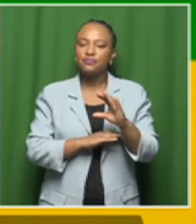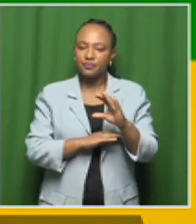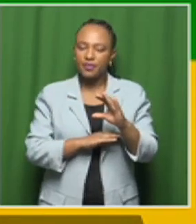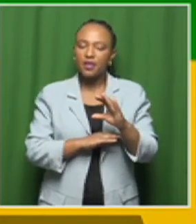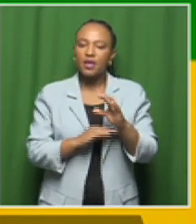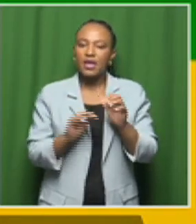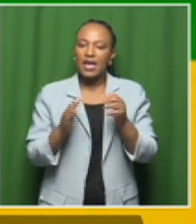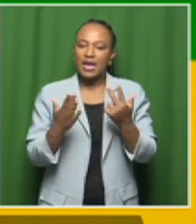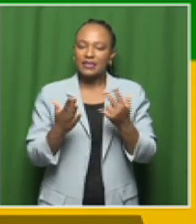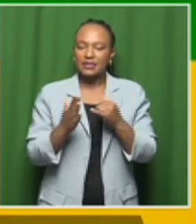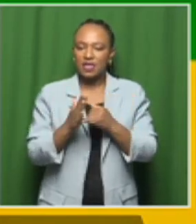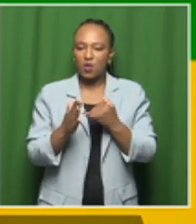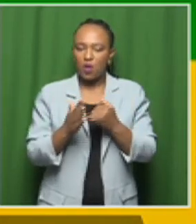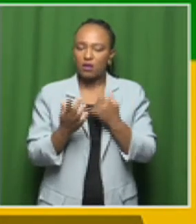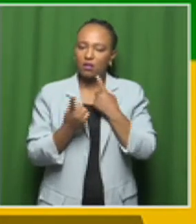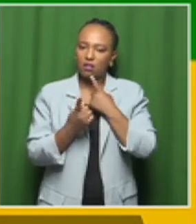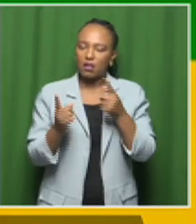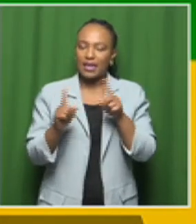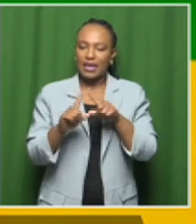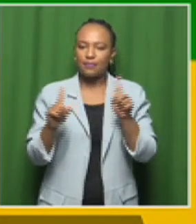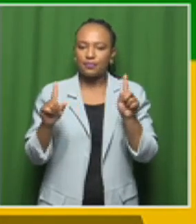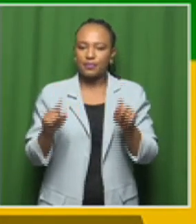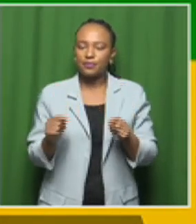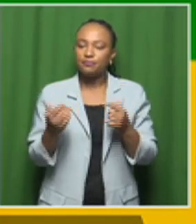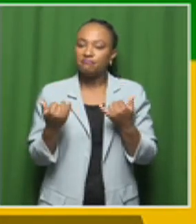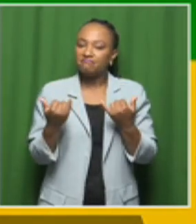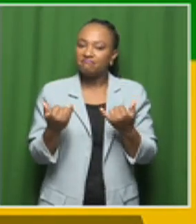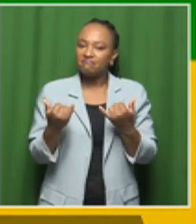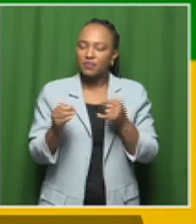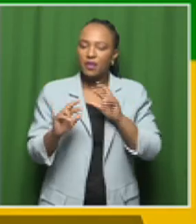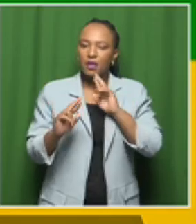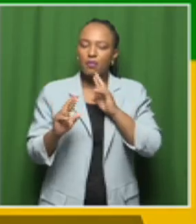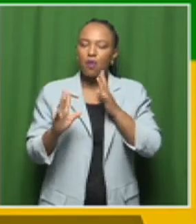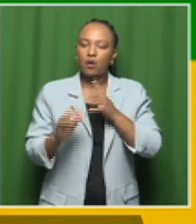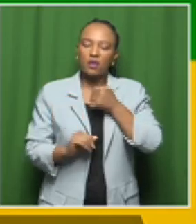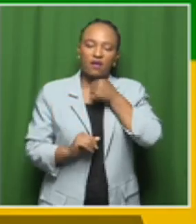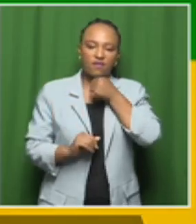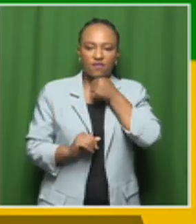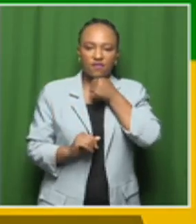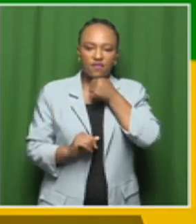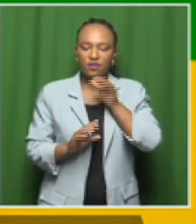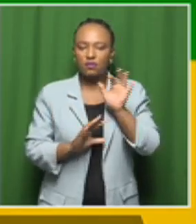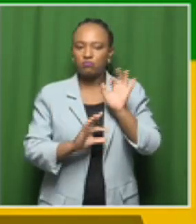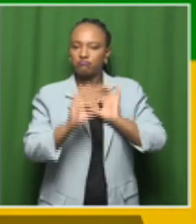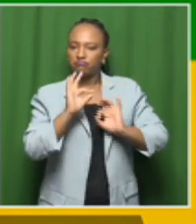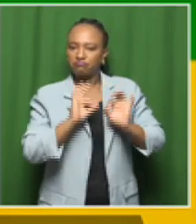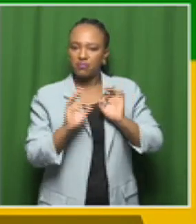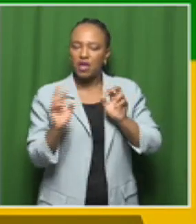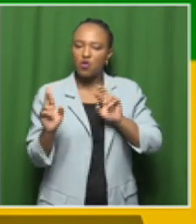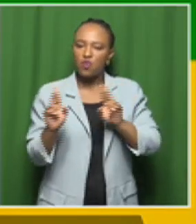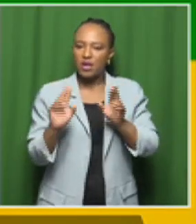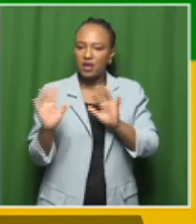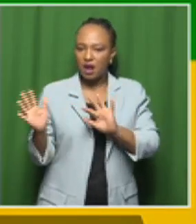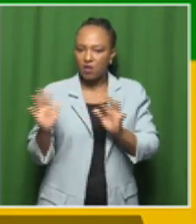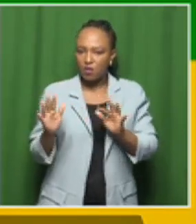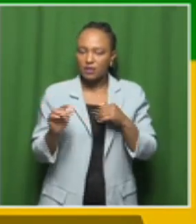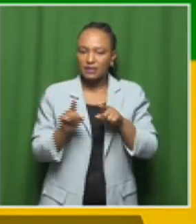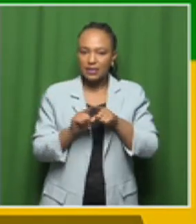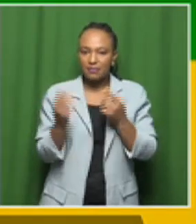perhaps also throughout the day, we've been speaking to our reporters who have been bringing us the state of readiness and some of the expectations given the key